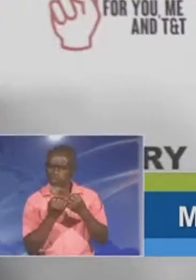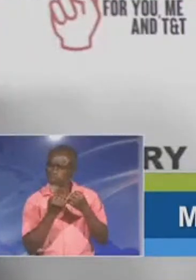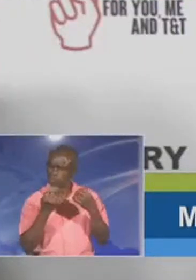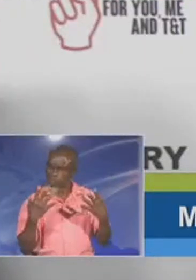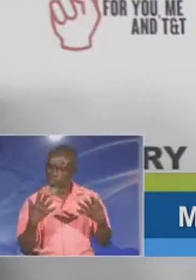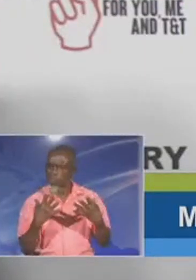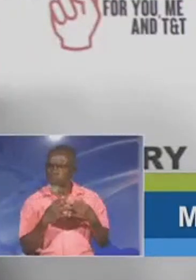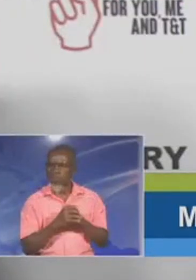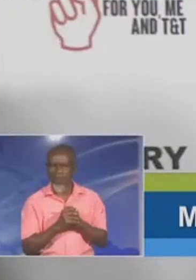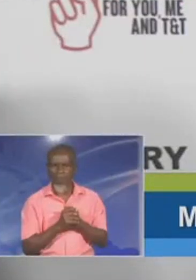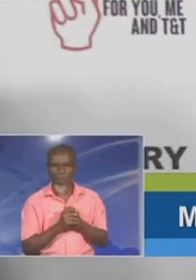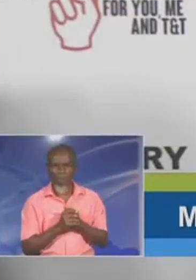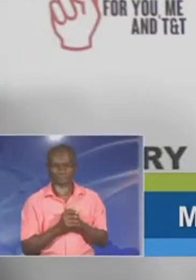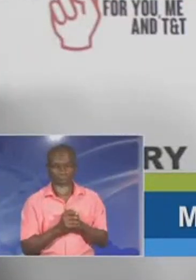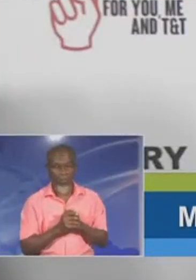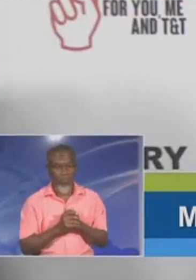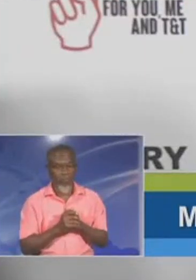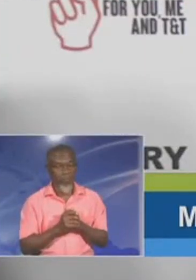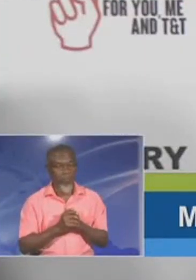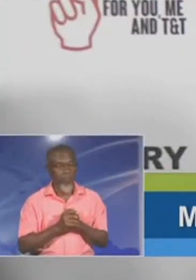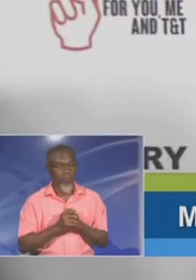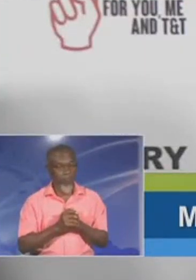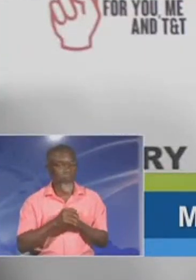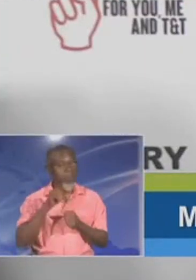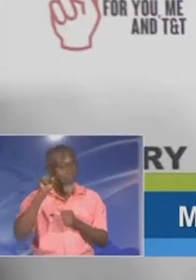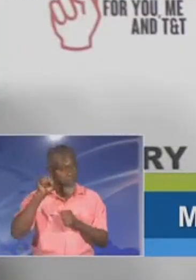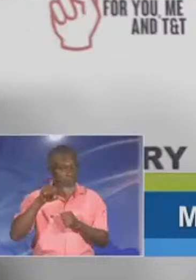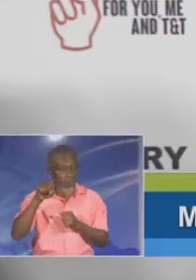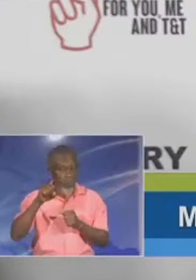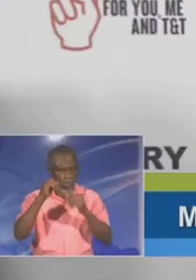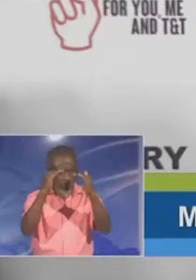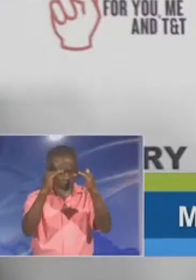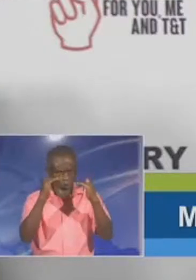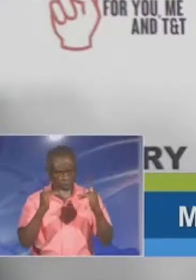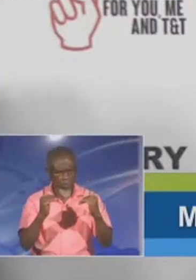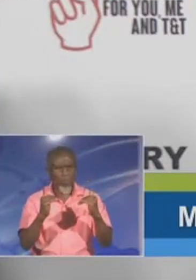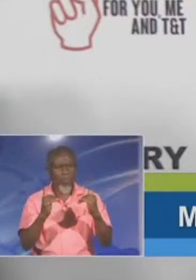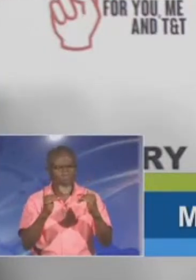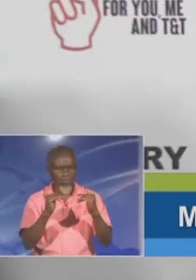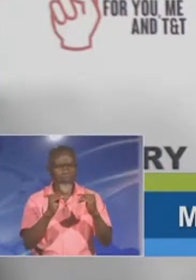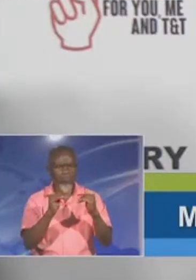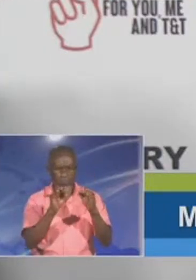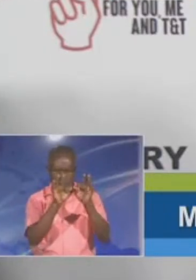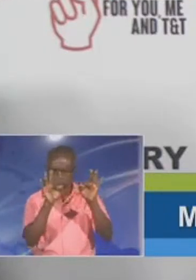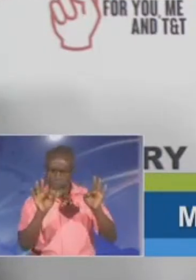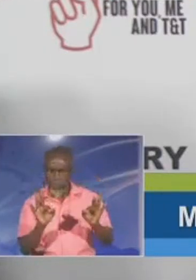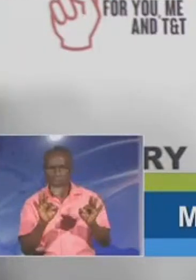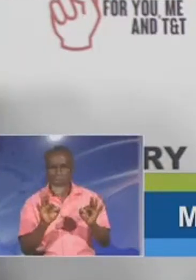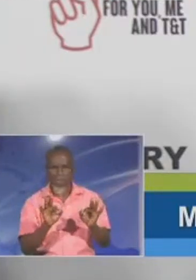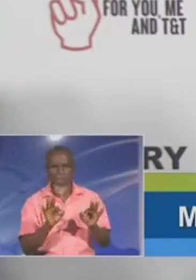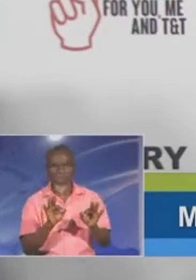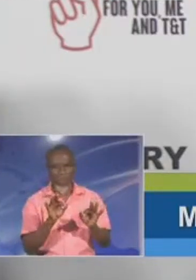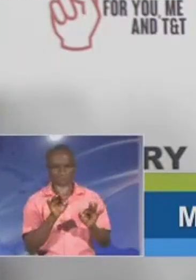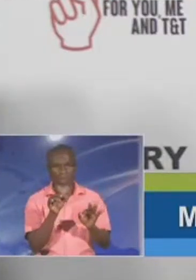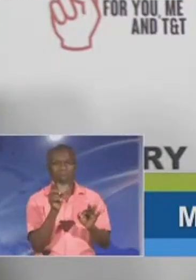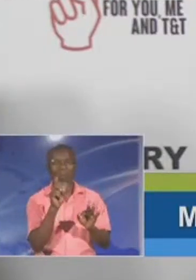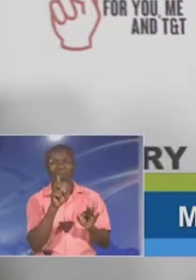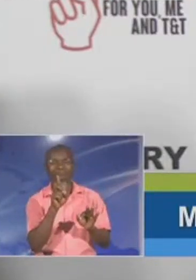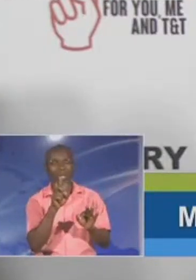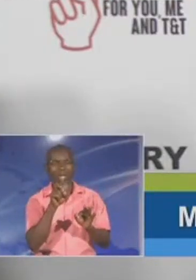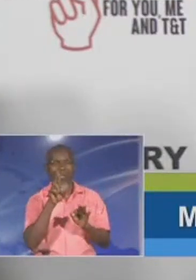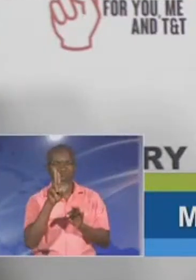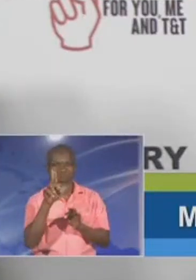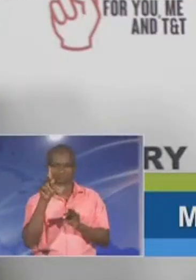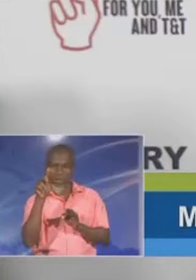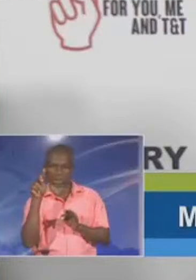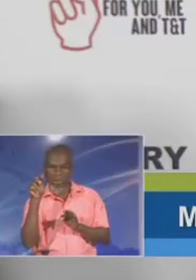Lindu. Yes, the step-down facilities, and I'm referring to the UTT step-down facility, the